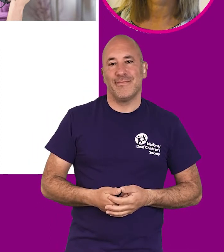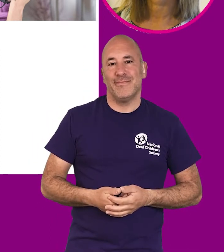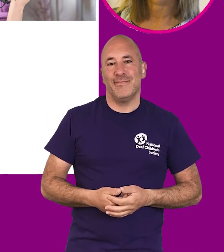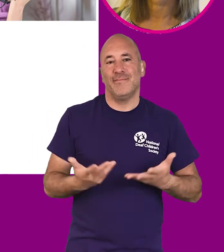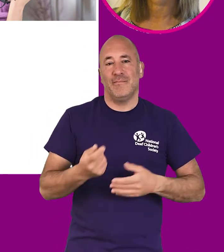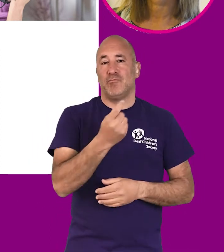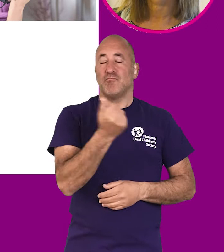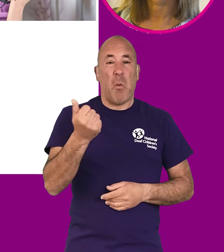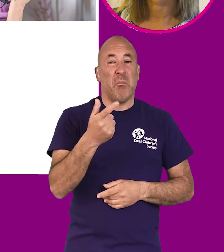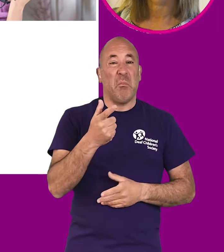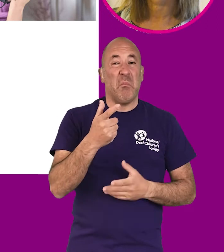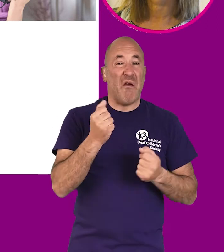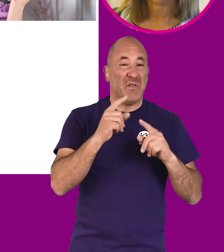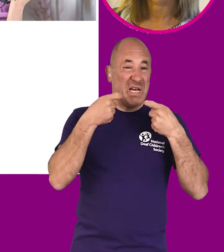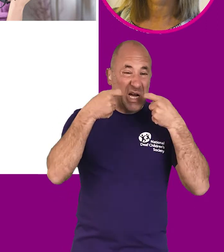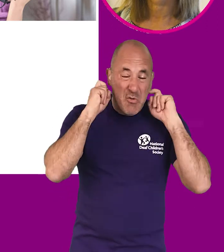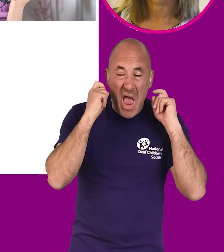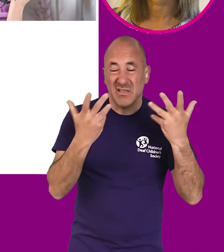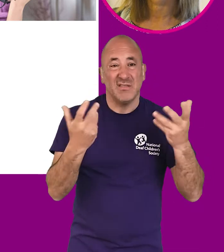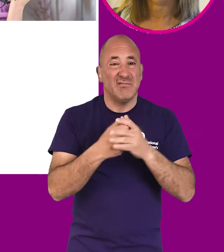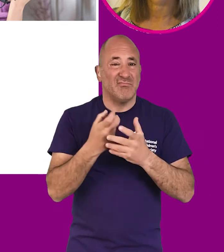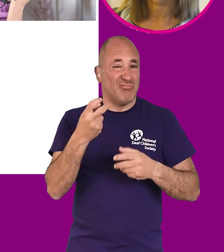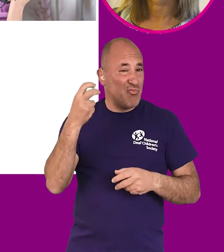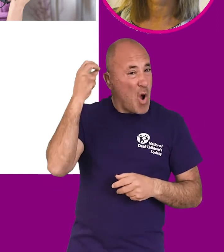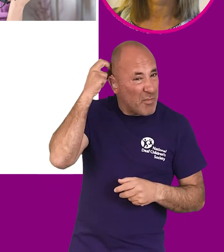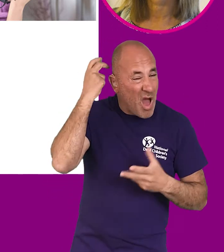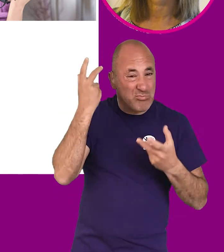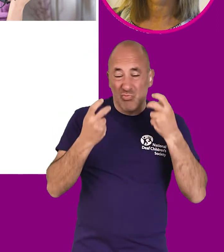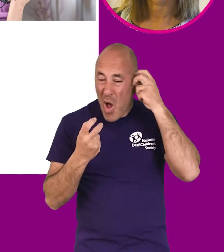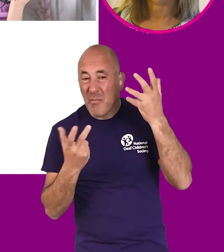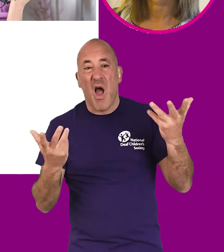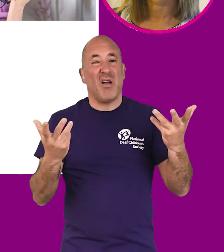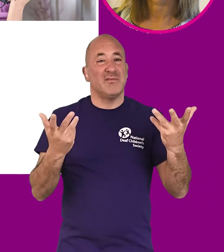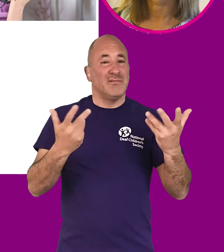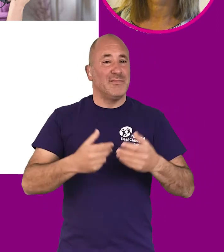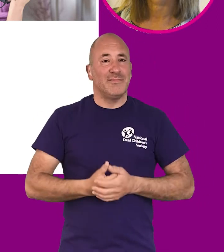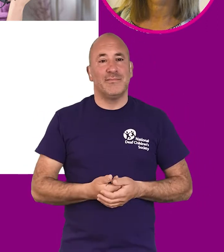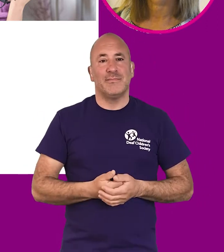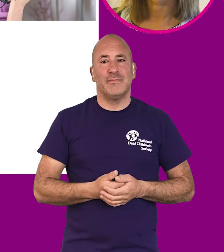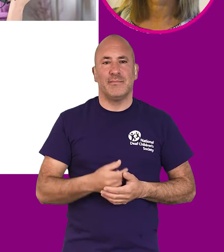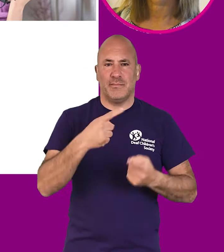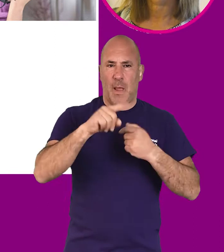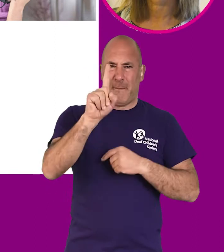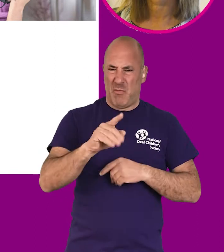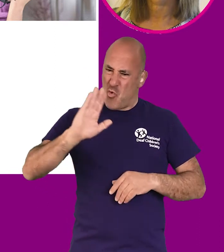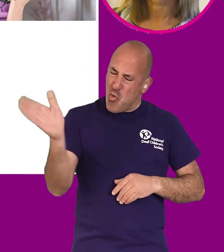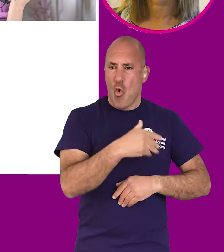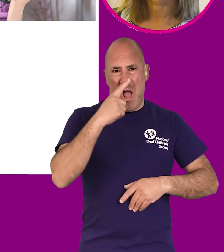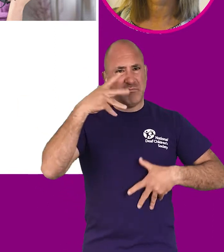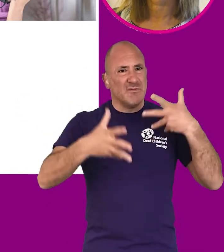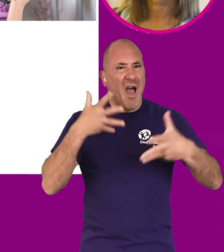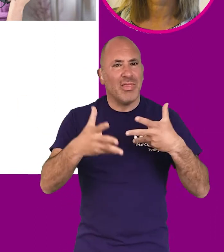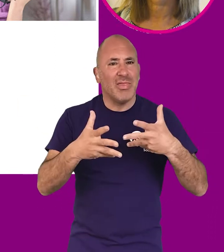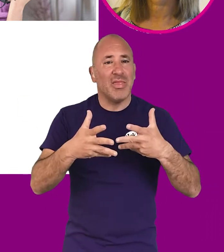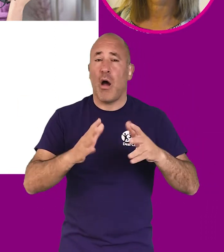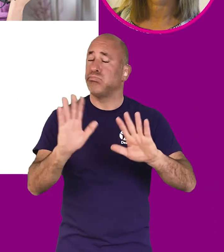And it could be that people use hearing aids and cochlear implants. Do all people sign?